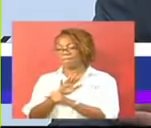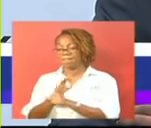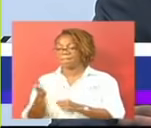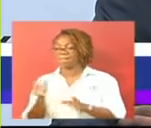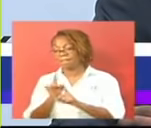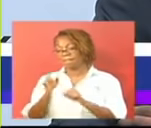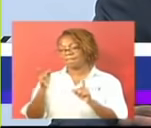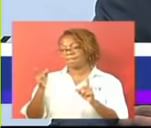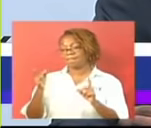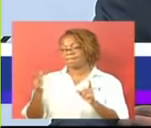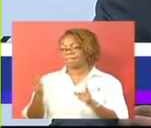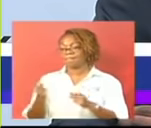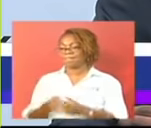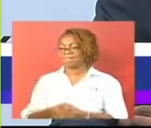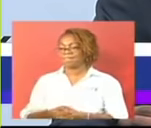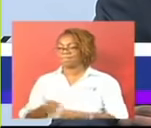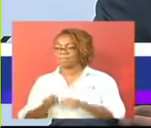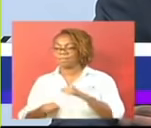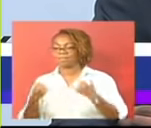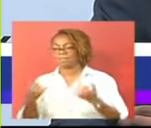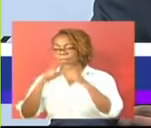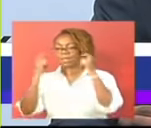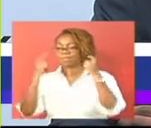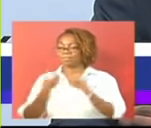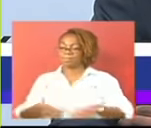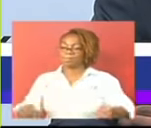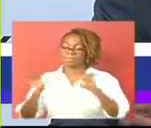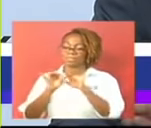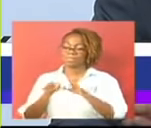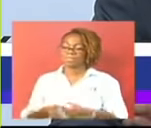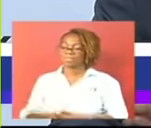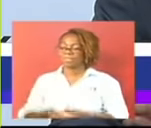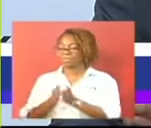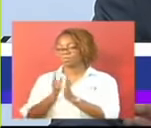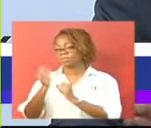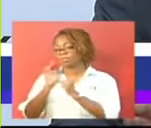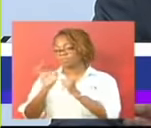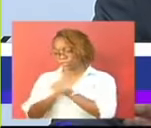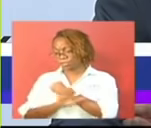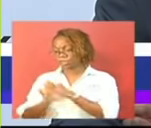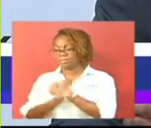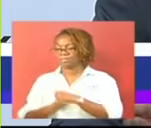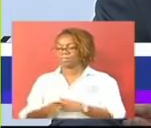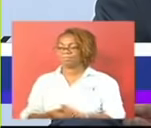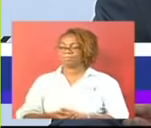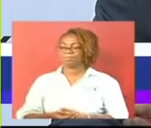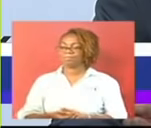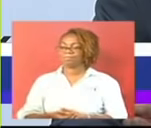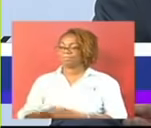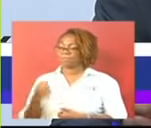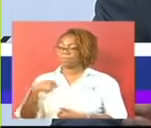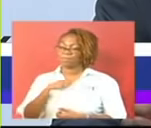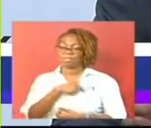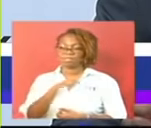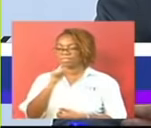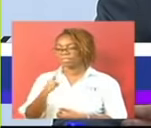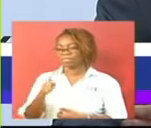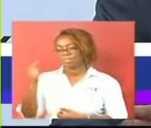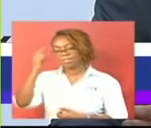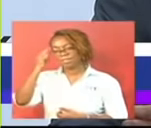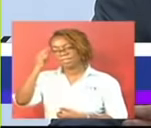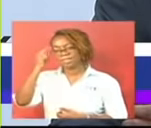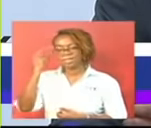So right now, the masks are going to be a key pillar, and there isn't an immediate consideration on the table, or even